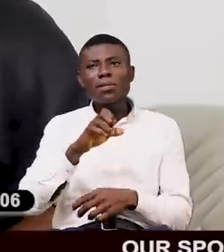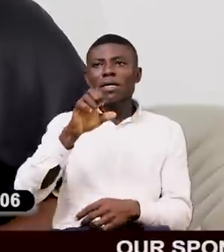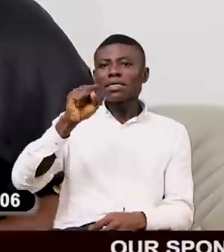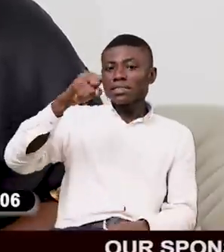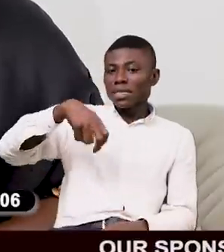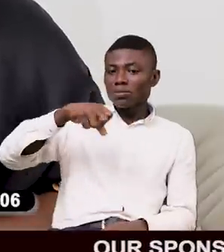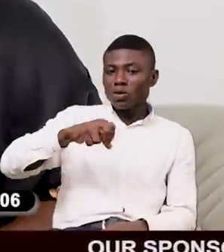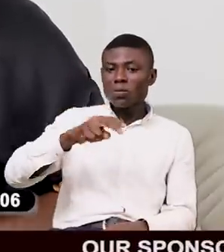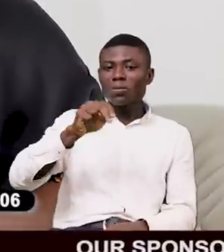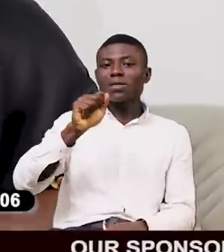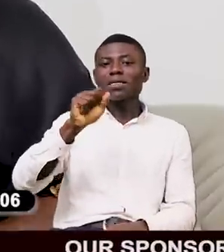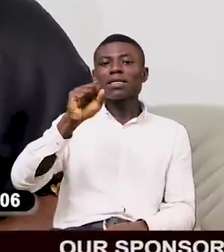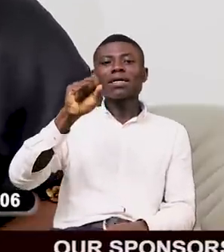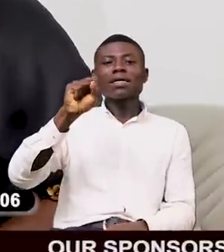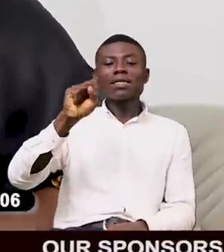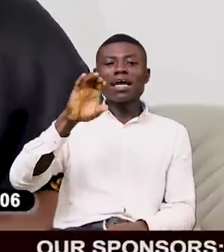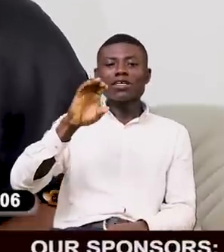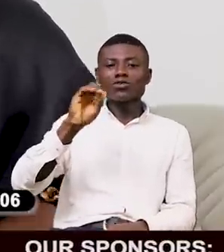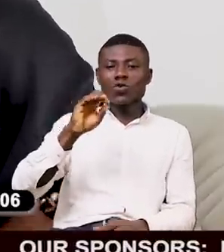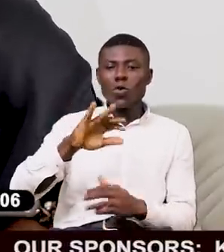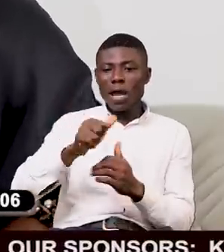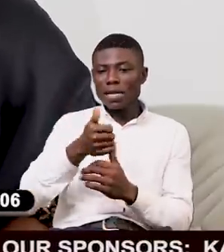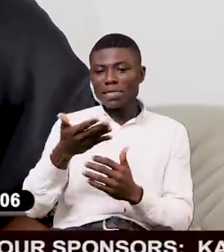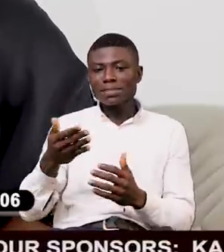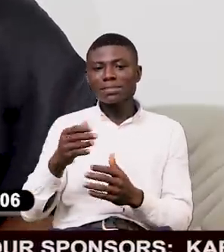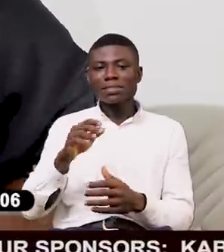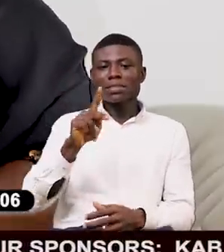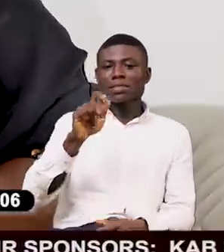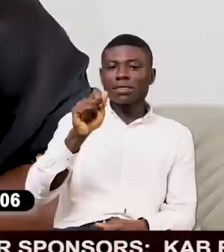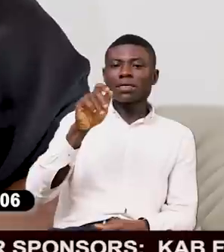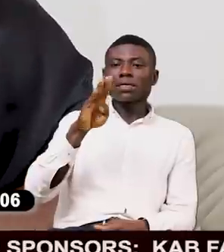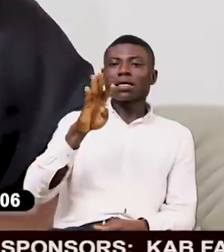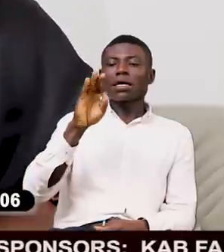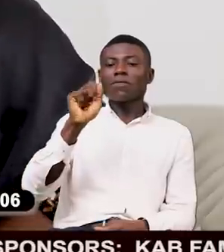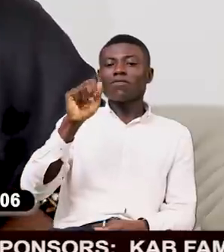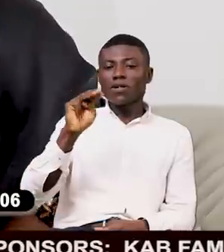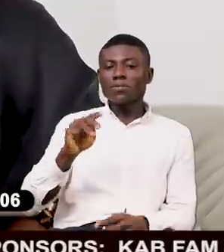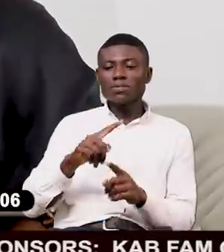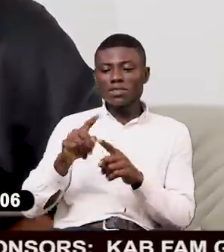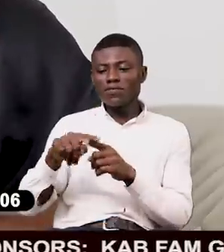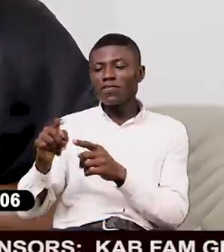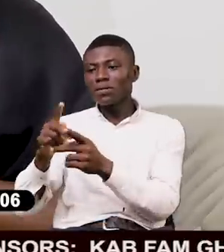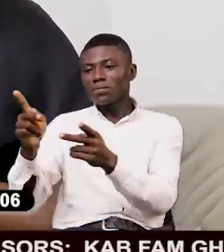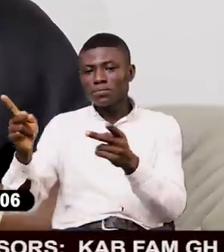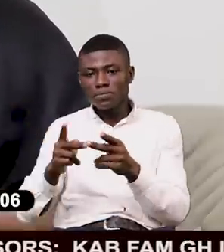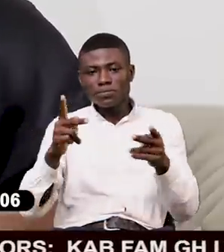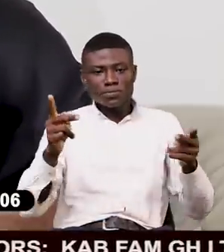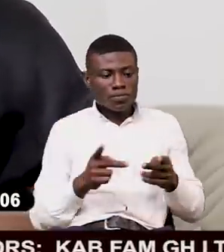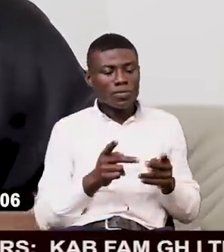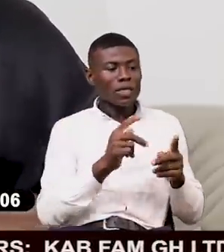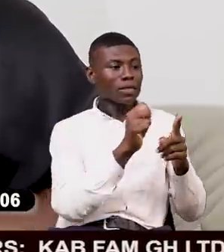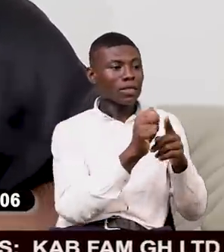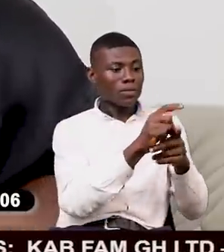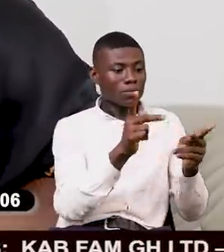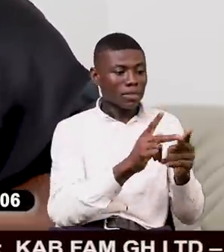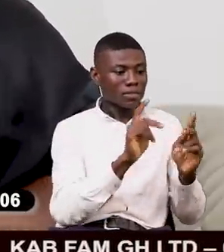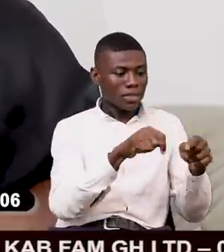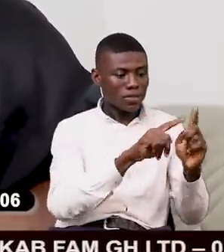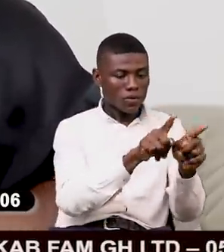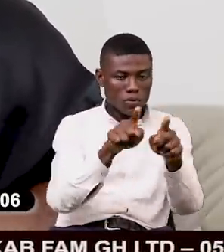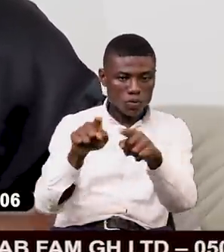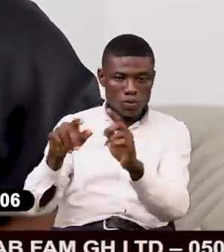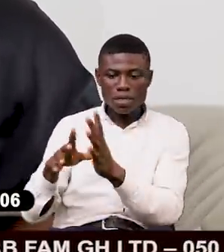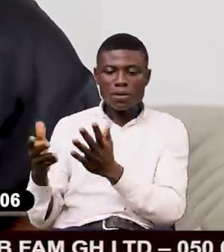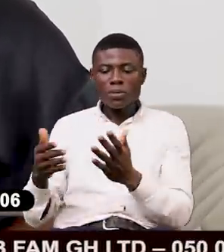Samsung, Nasco Media, Philips, Toshiba, and others. No, a cup from all branches be brie, Bodira, the Ben Womu Kokojo, Nyama, and the